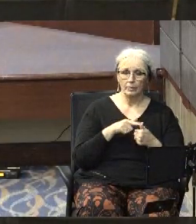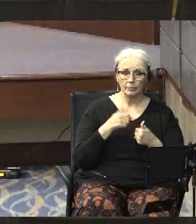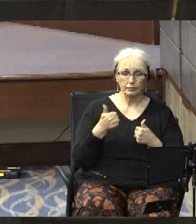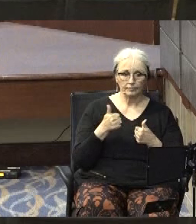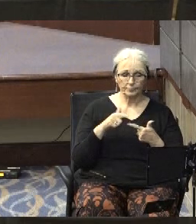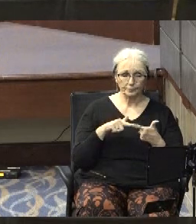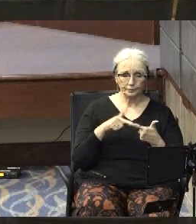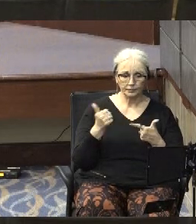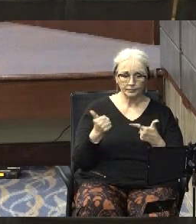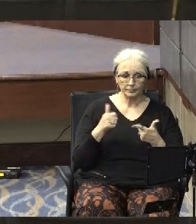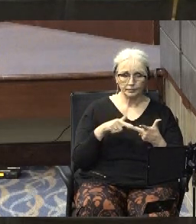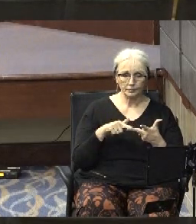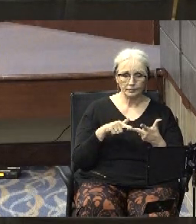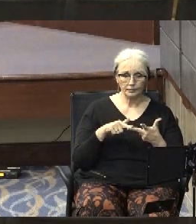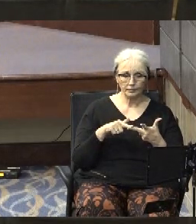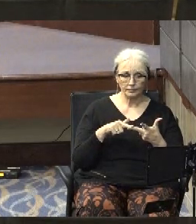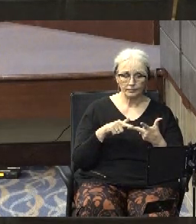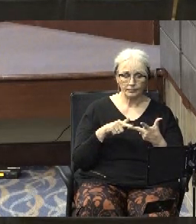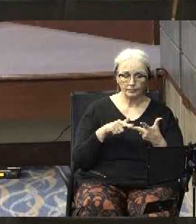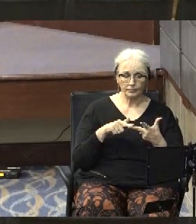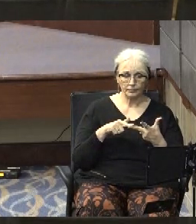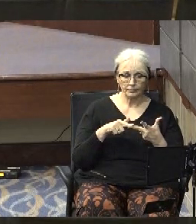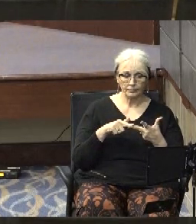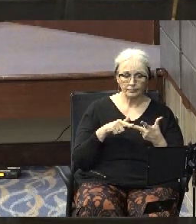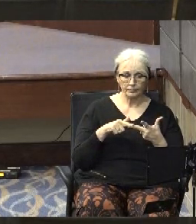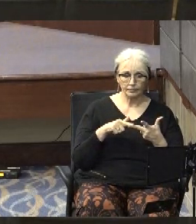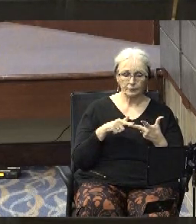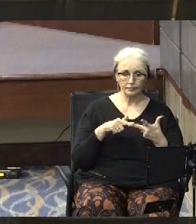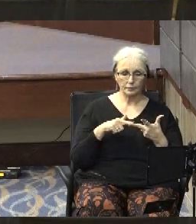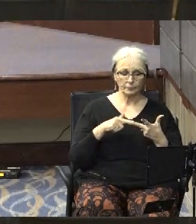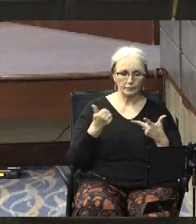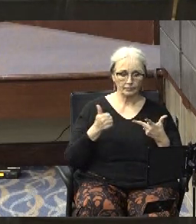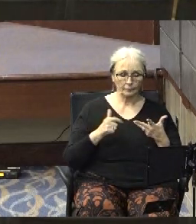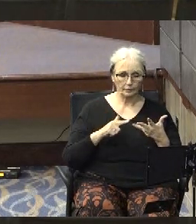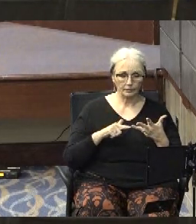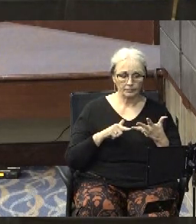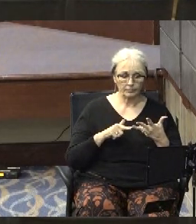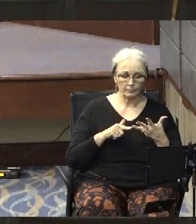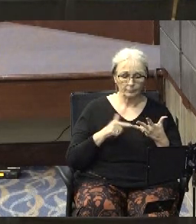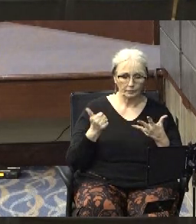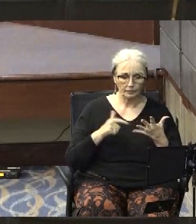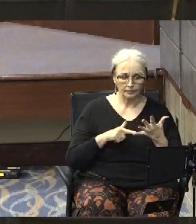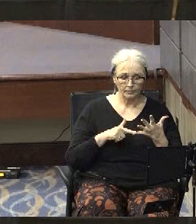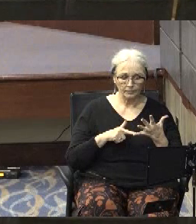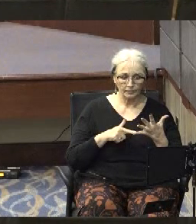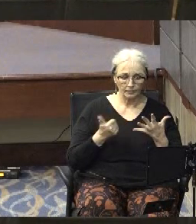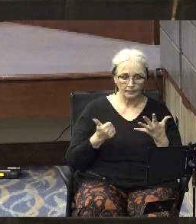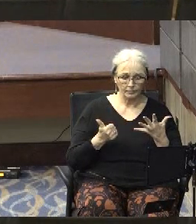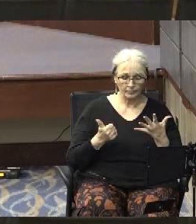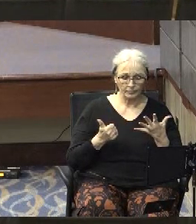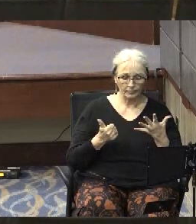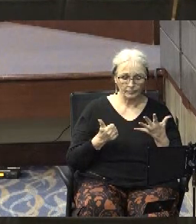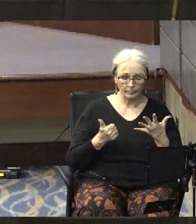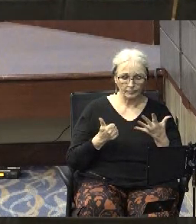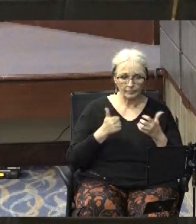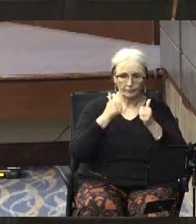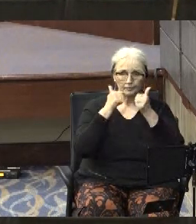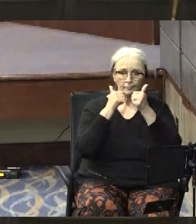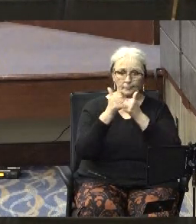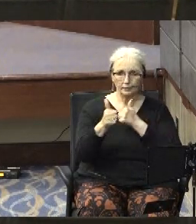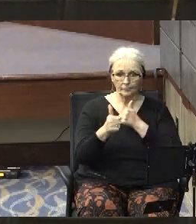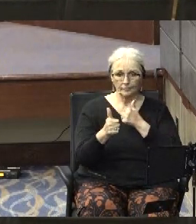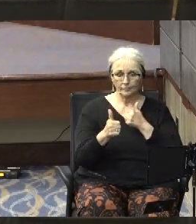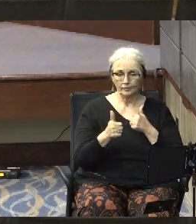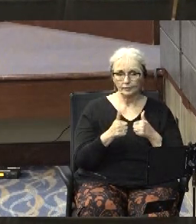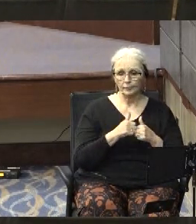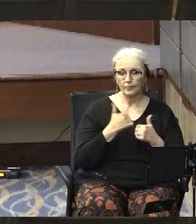Yes. I guess. Aye. Horner, sorry. Aye. Holmes. Aye. Borderud. Yes. Motion carries, and